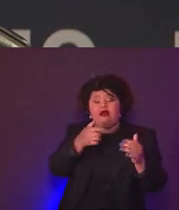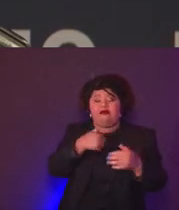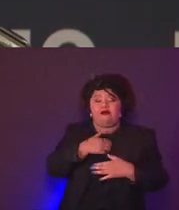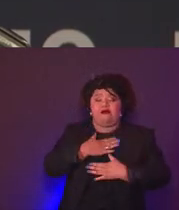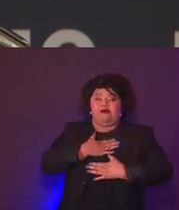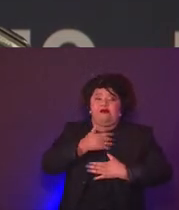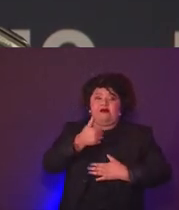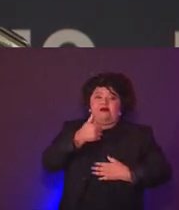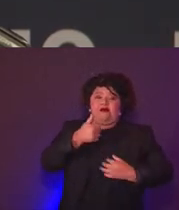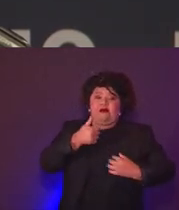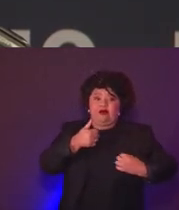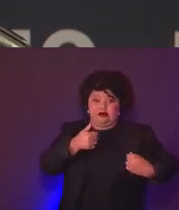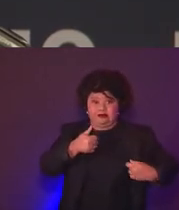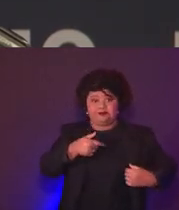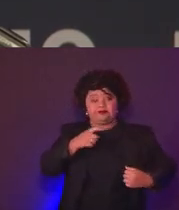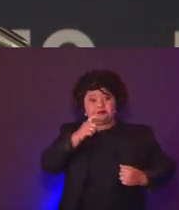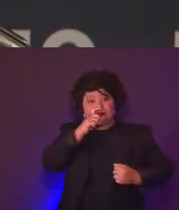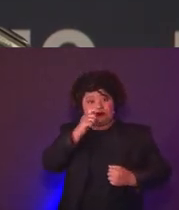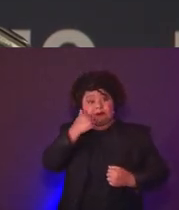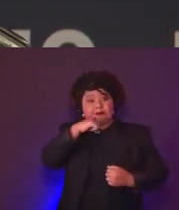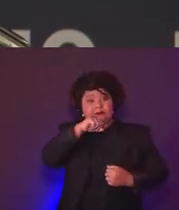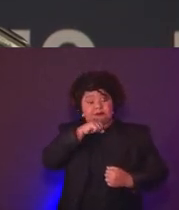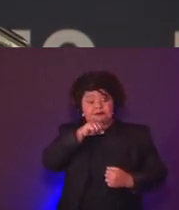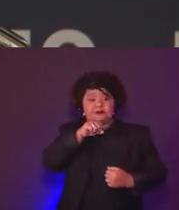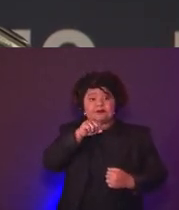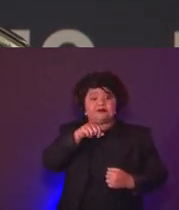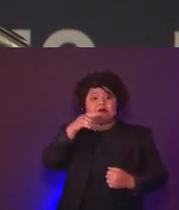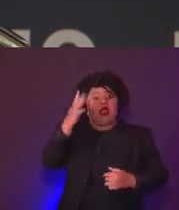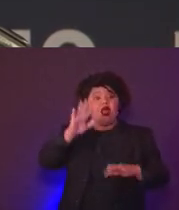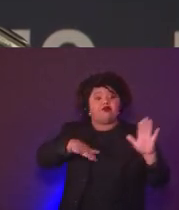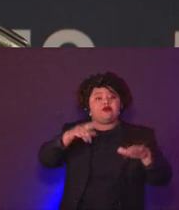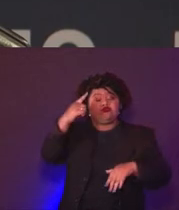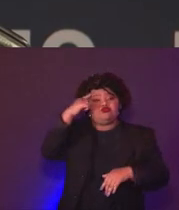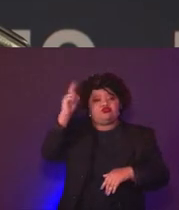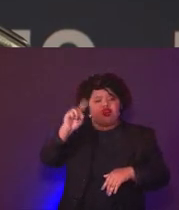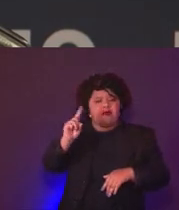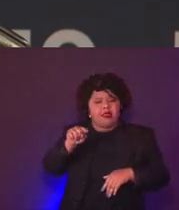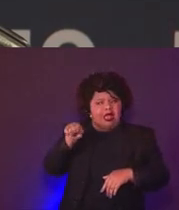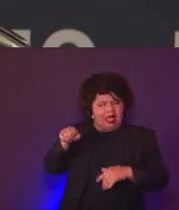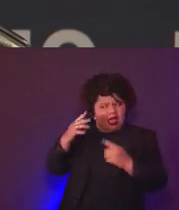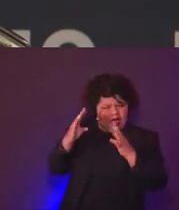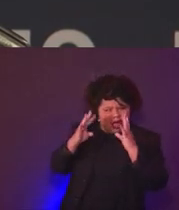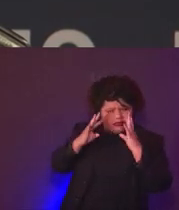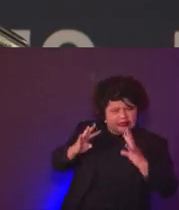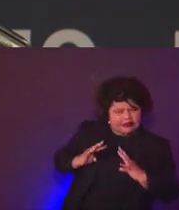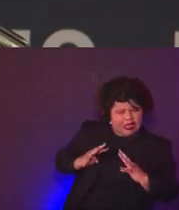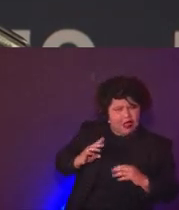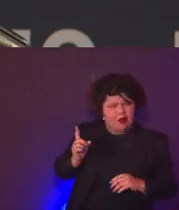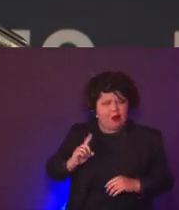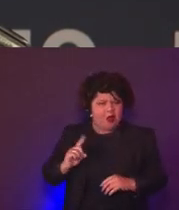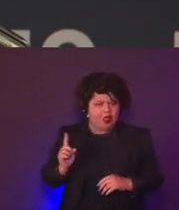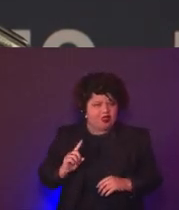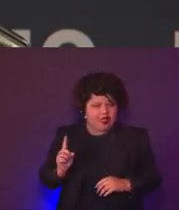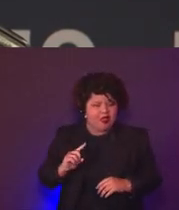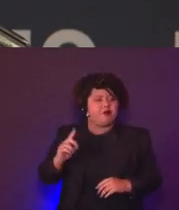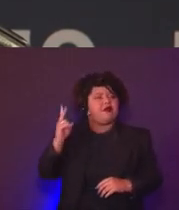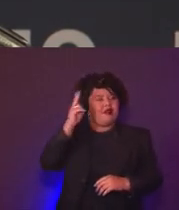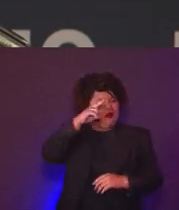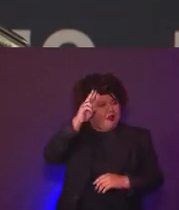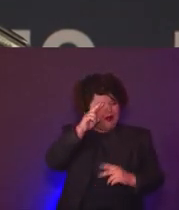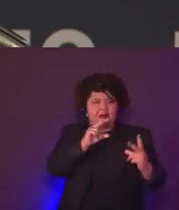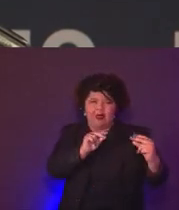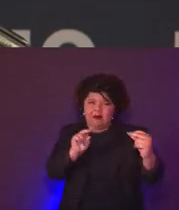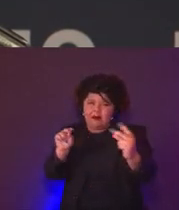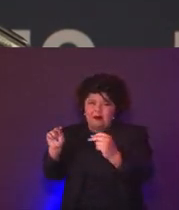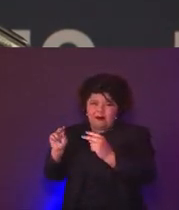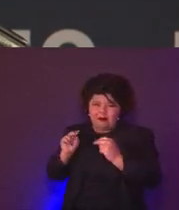how much I was paying attention to what they were talking about. So one of the conversations that I recall when I was little, when we lived in Washington, D.C., was about my